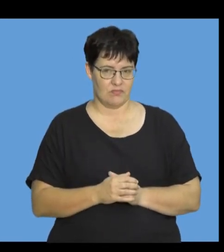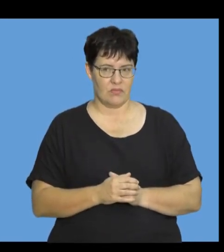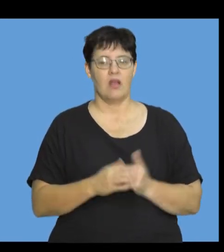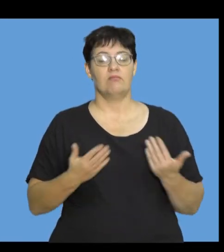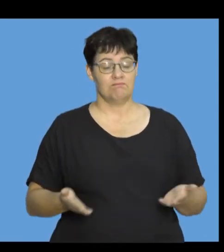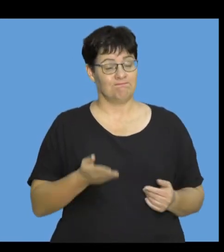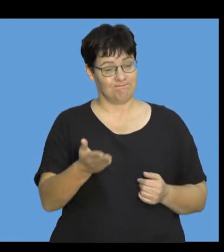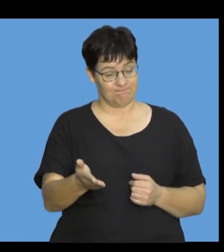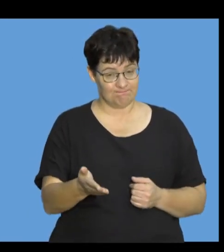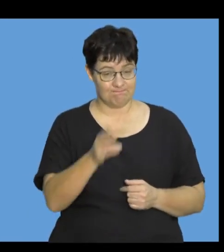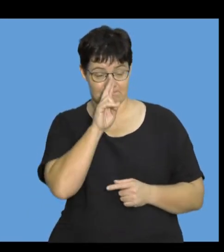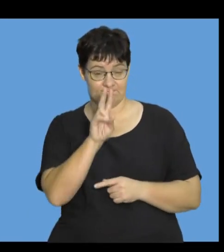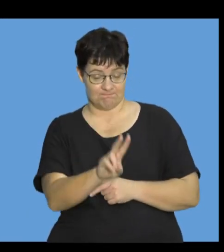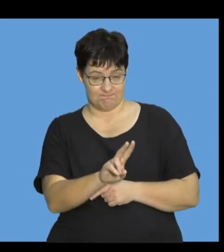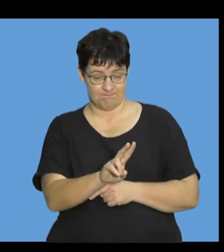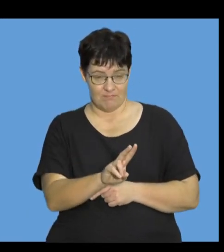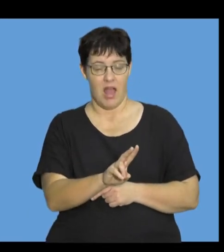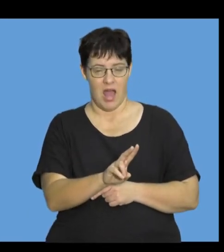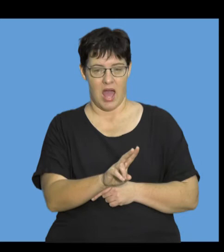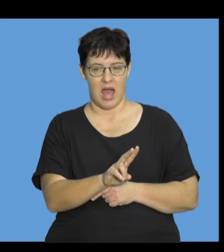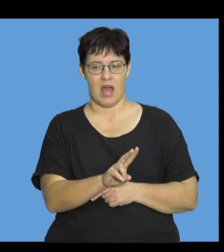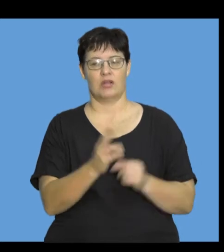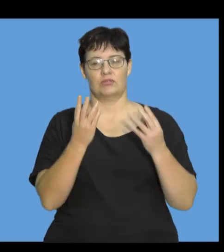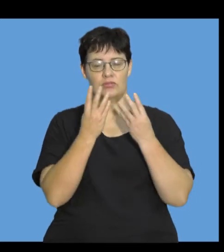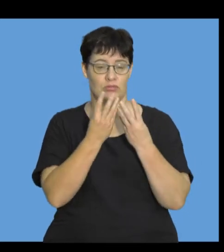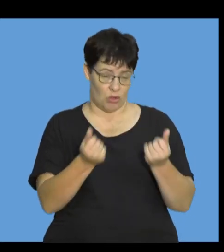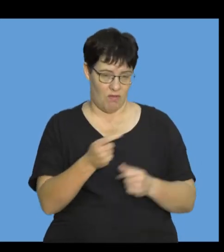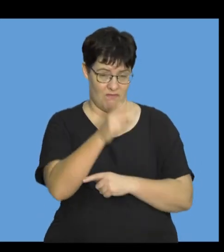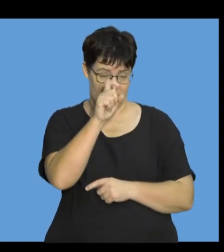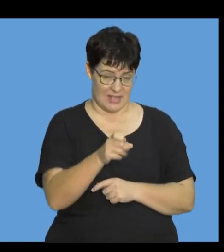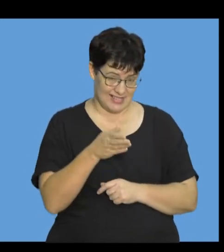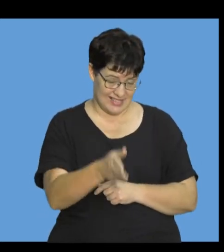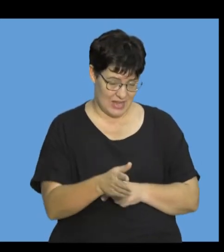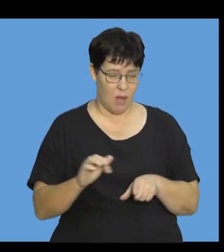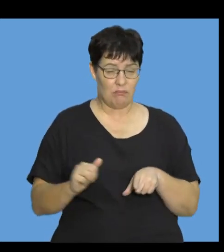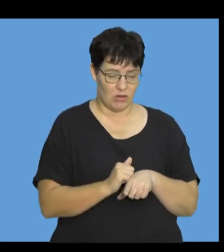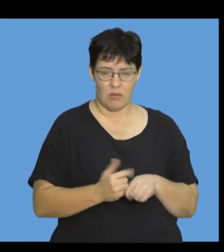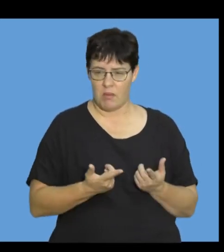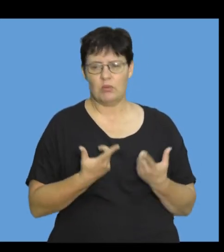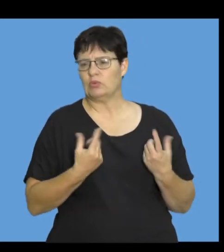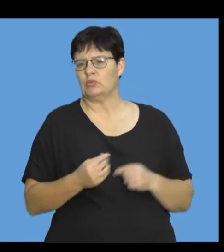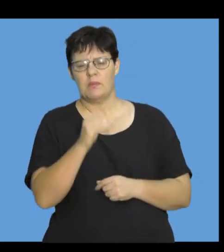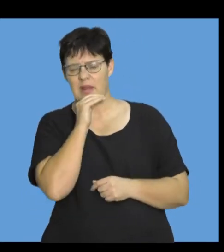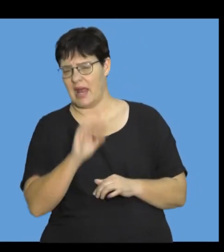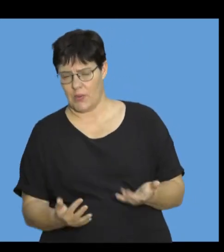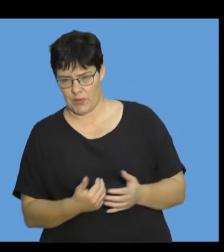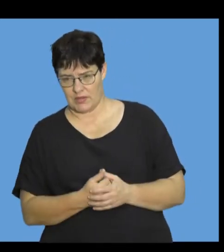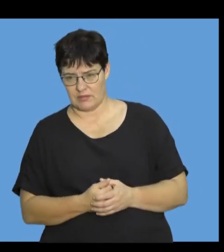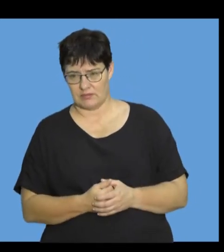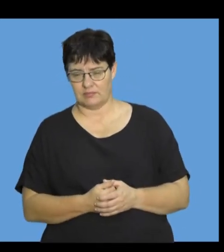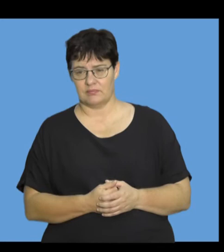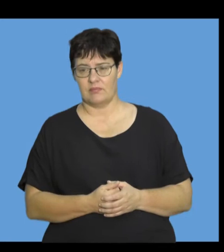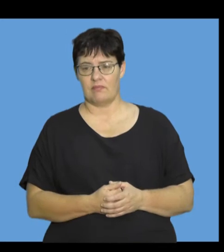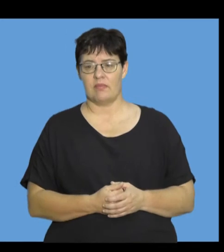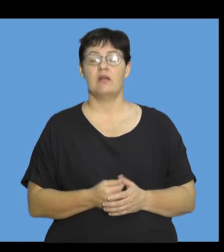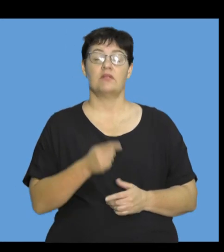But now let's put this into the actual practicality as to what exactly do we mean. The question,